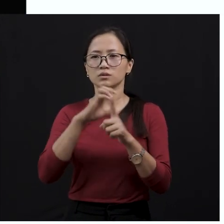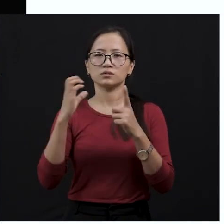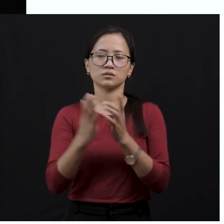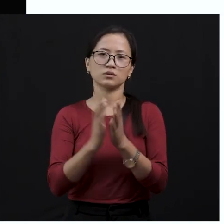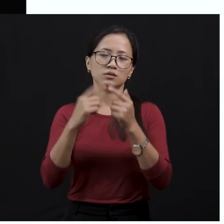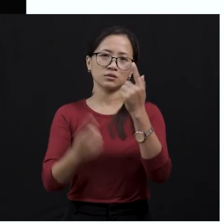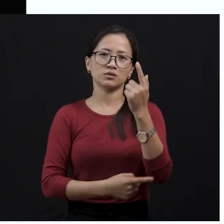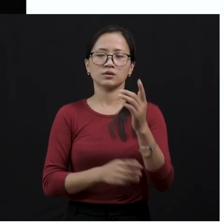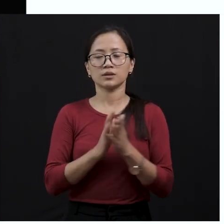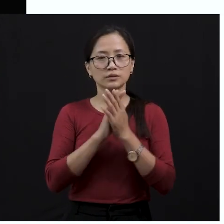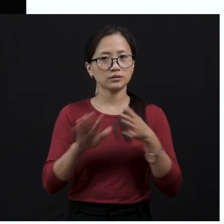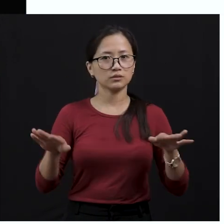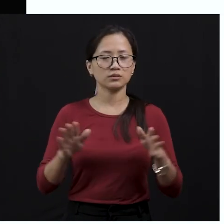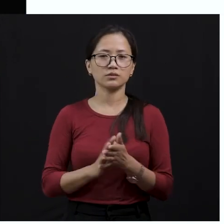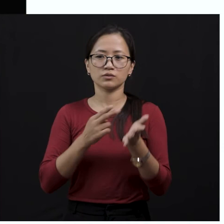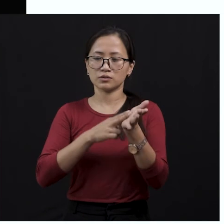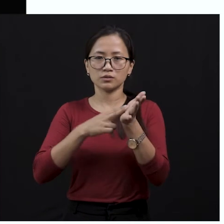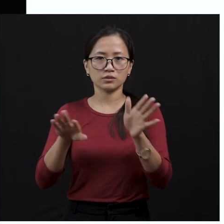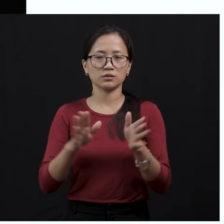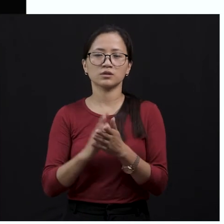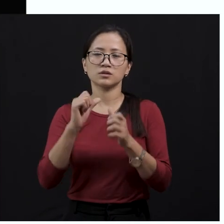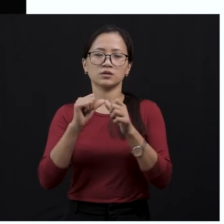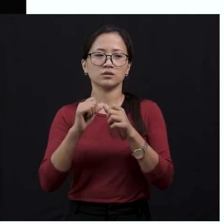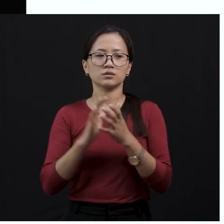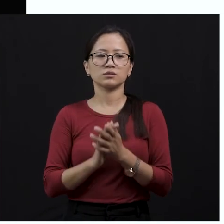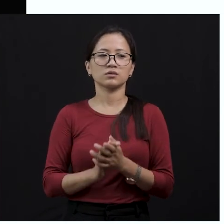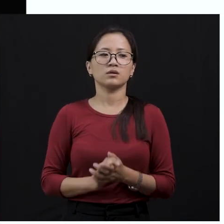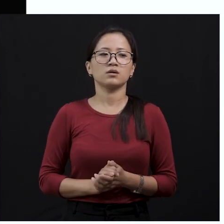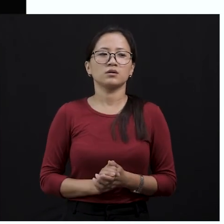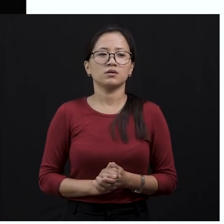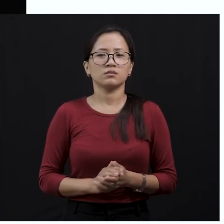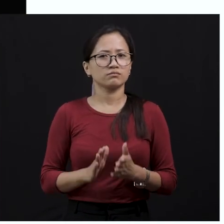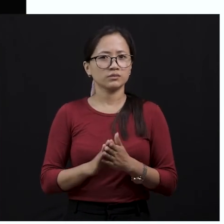came to an end because of the natural calamities. Maybe there